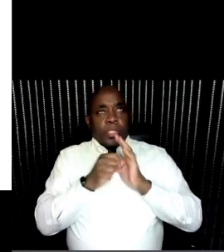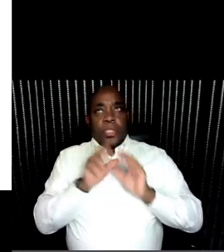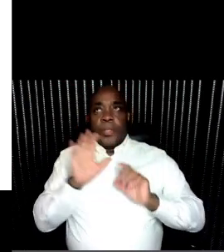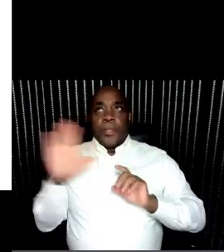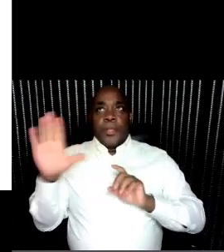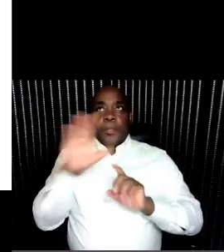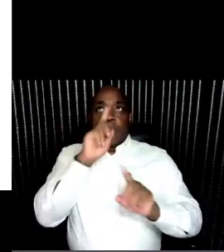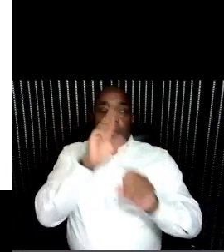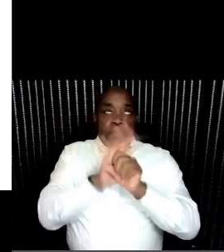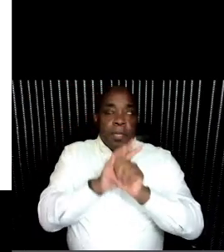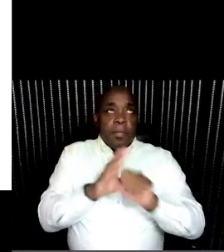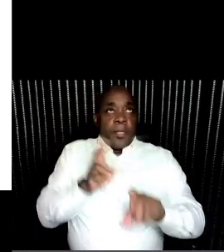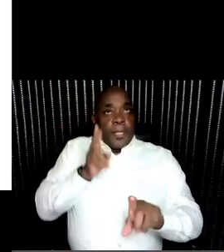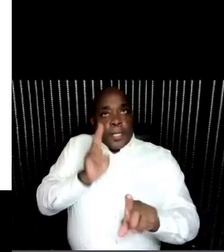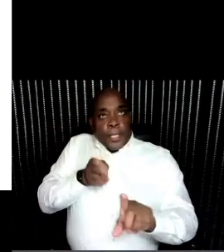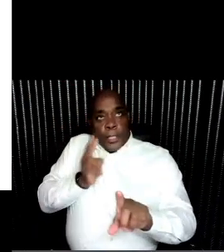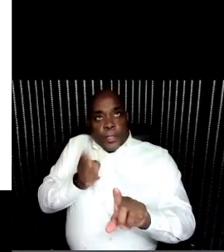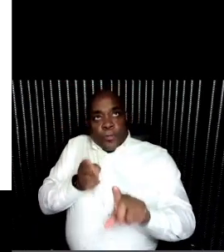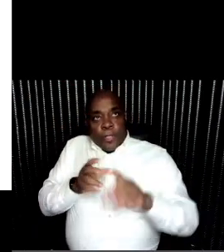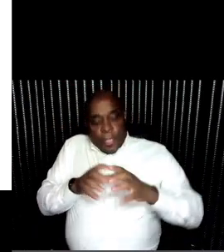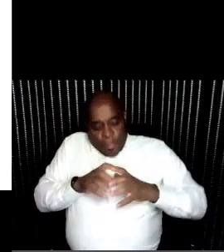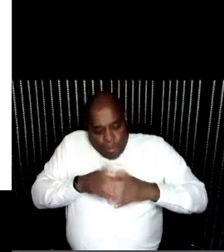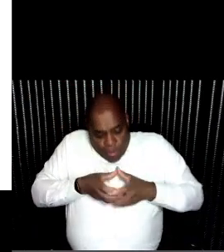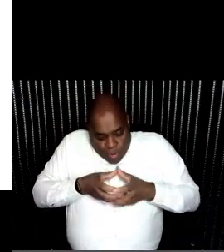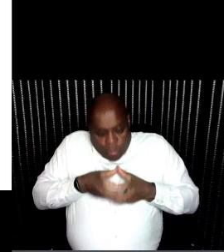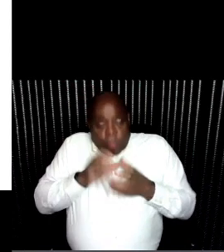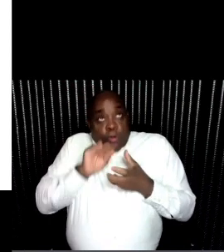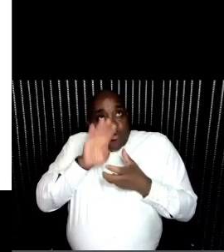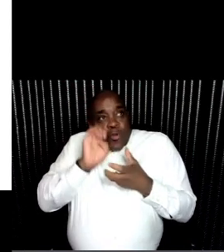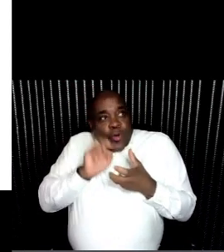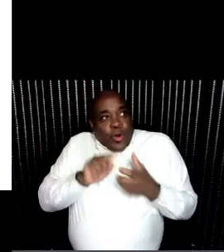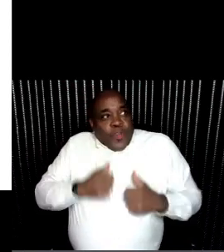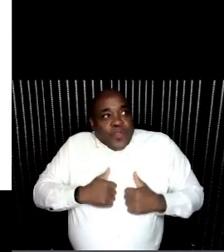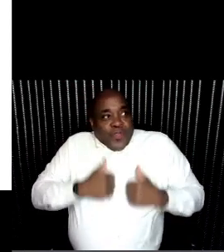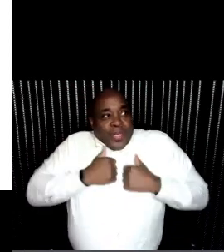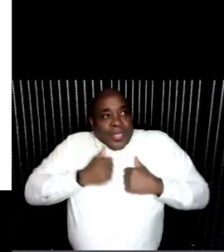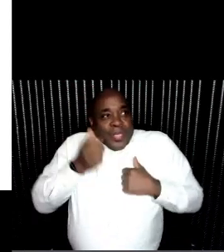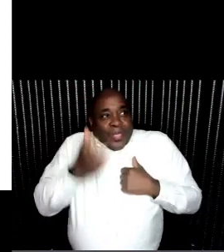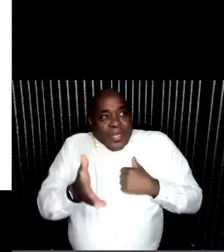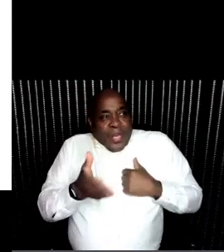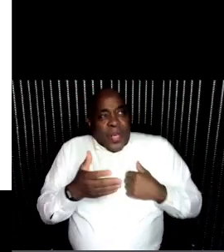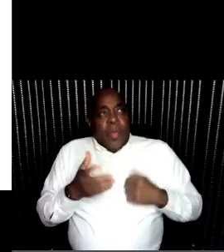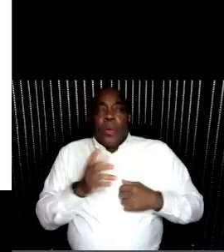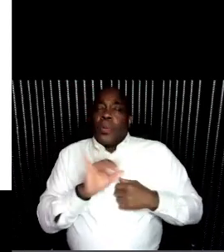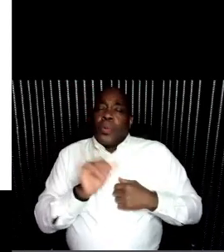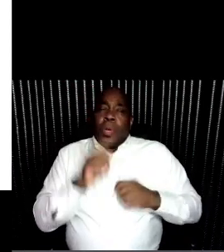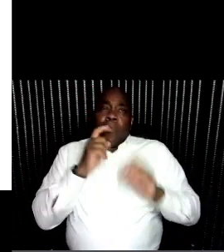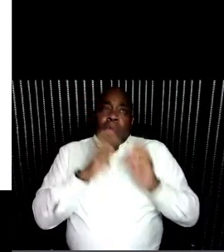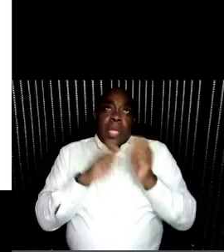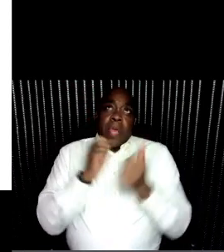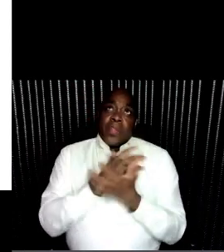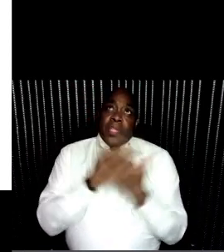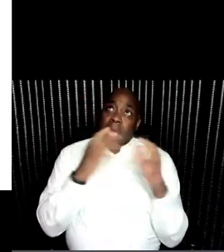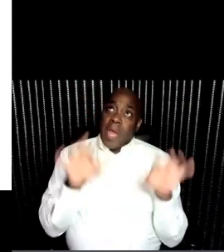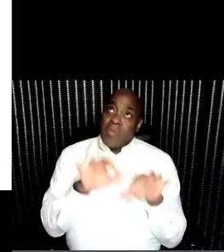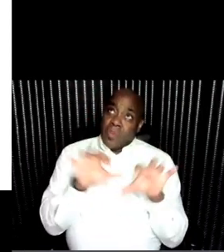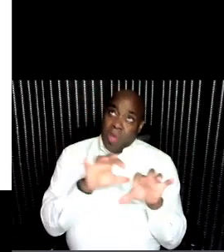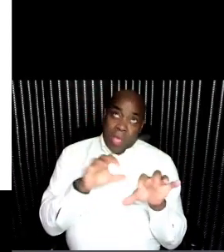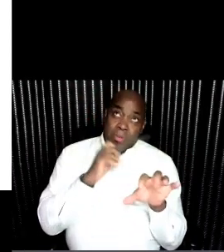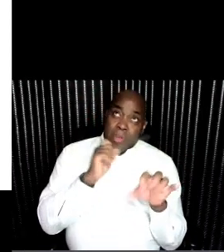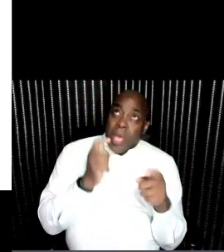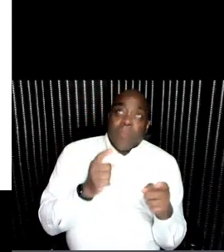core of the residents there. I also recognize that not everything I've done has been as effective as I would